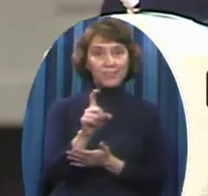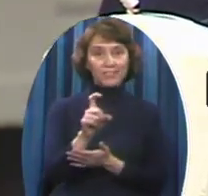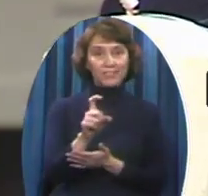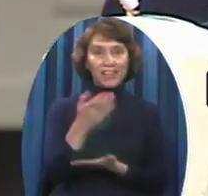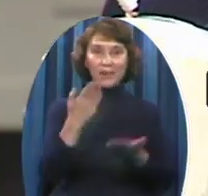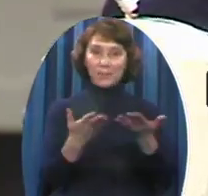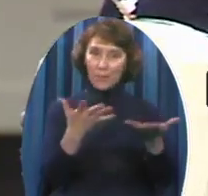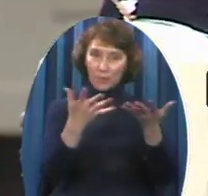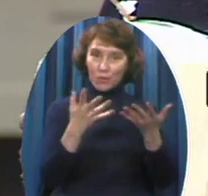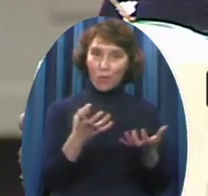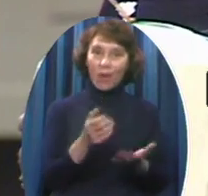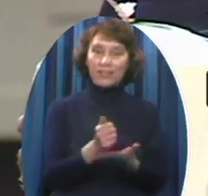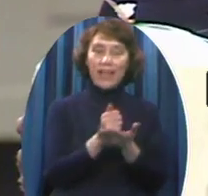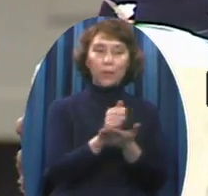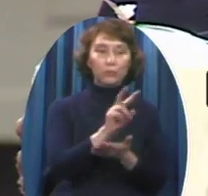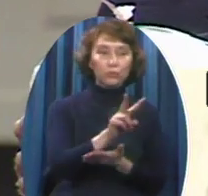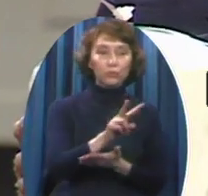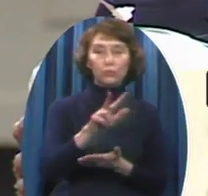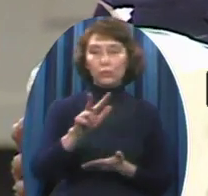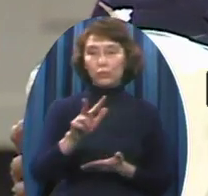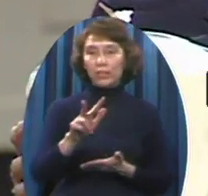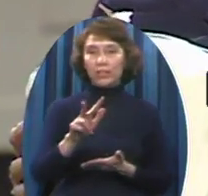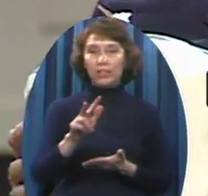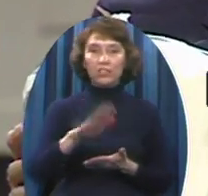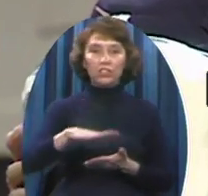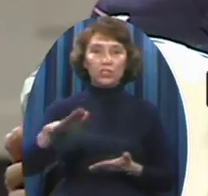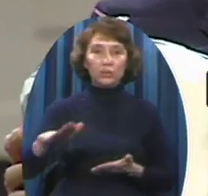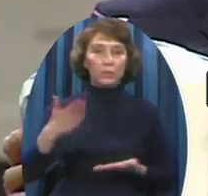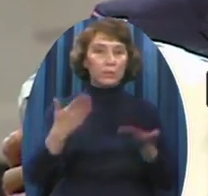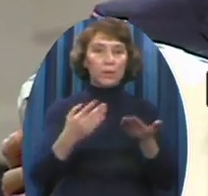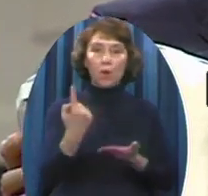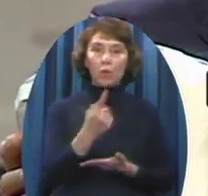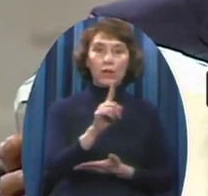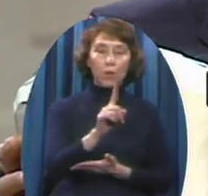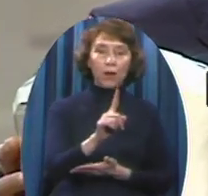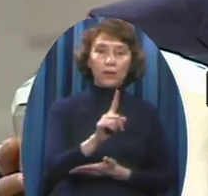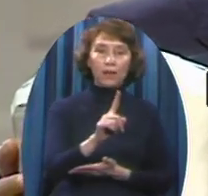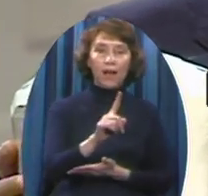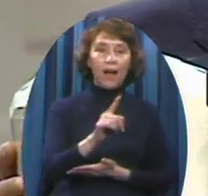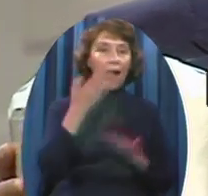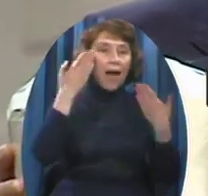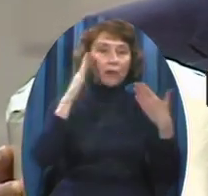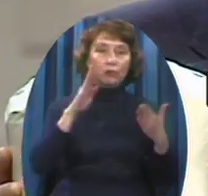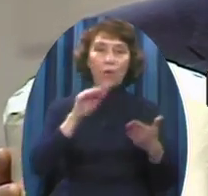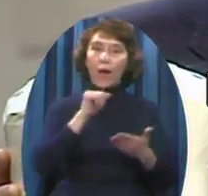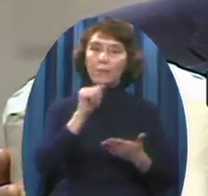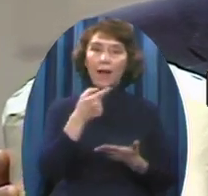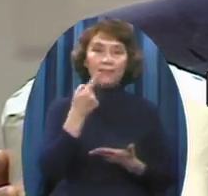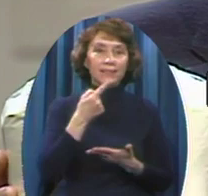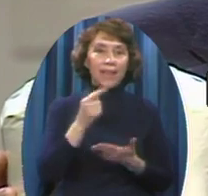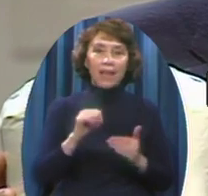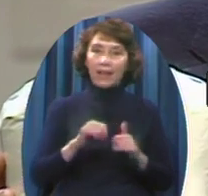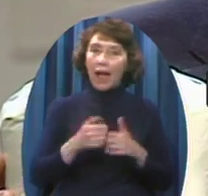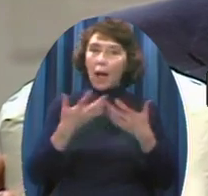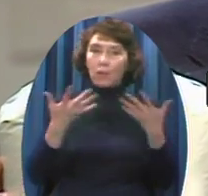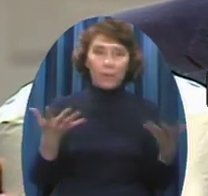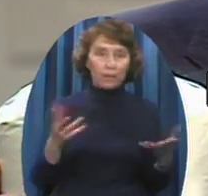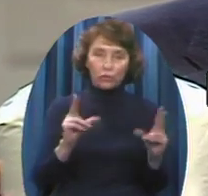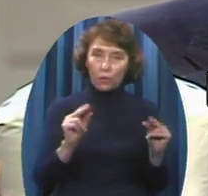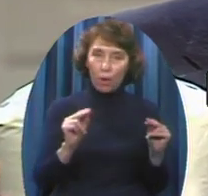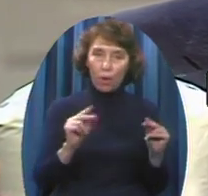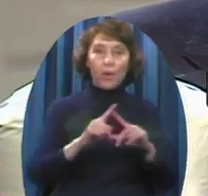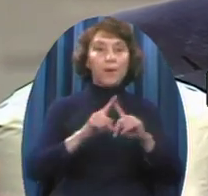you just want to take on one child, $1.50. I don't know. I'm not suggesting how much. But I wish you'd write to me here in Lynchburg, Virginia, and say,